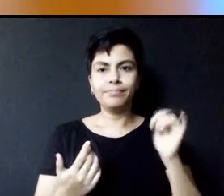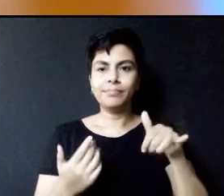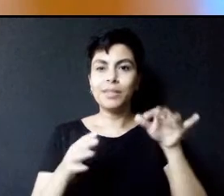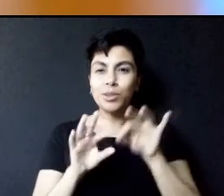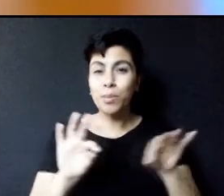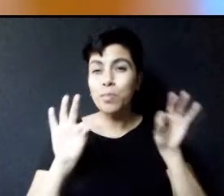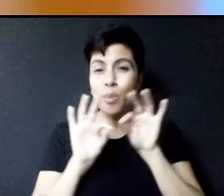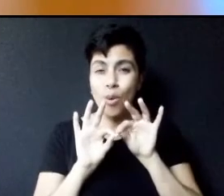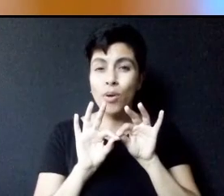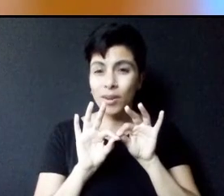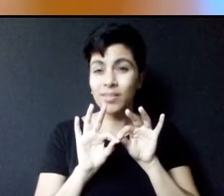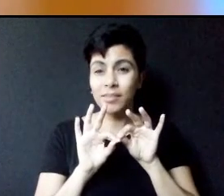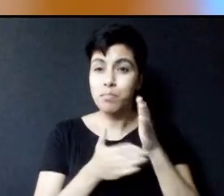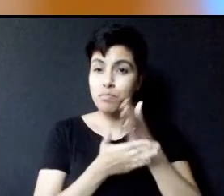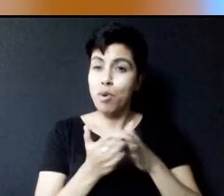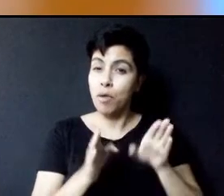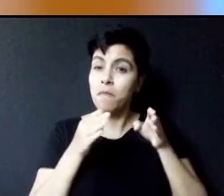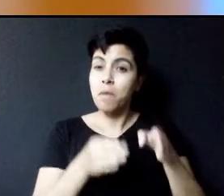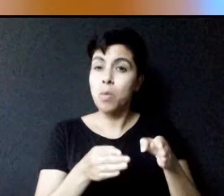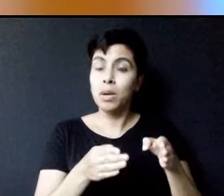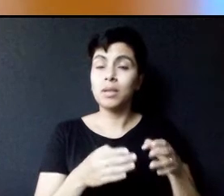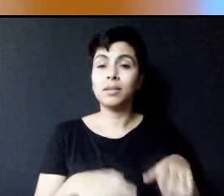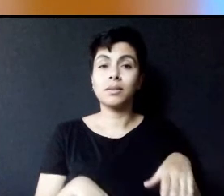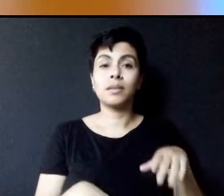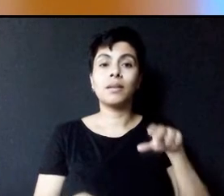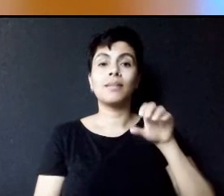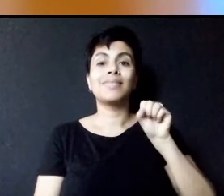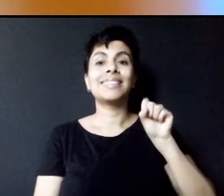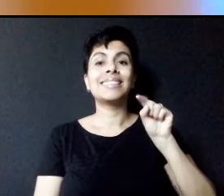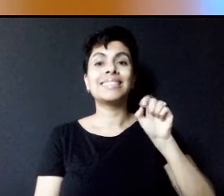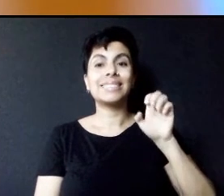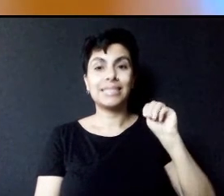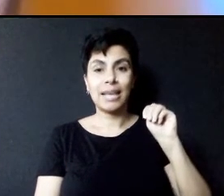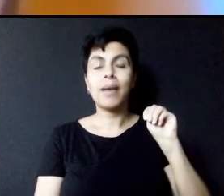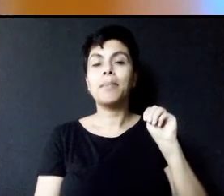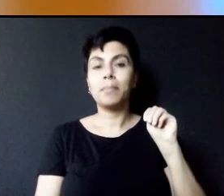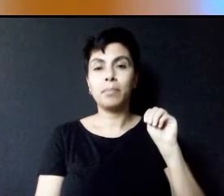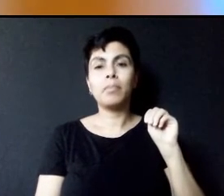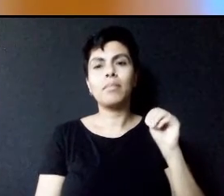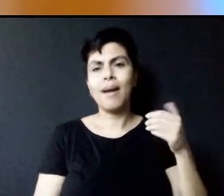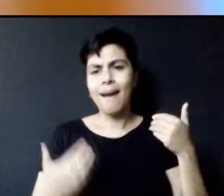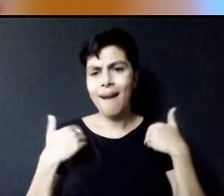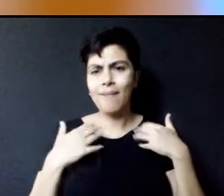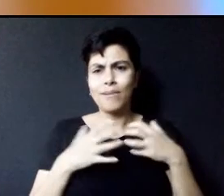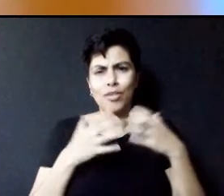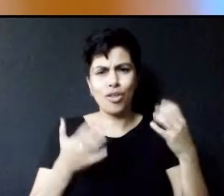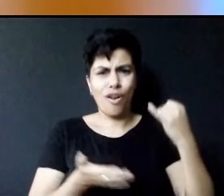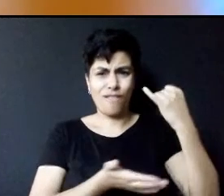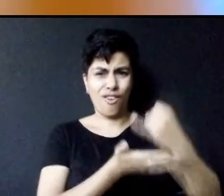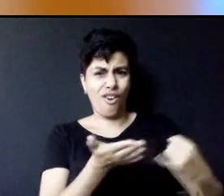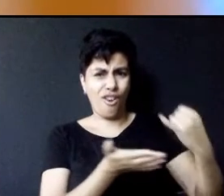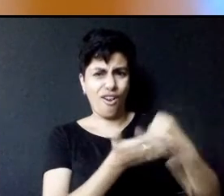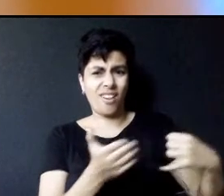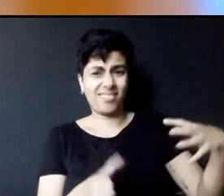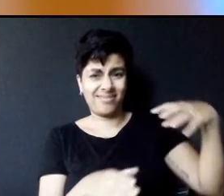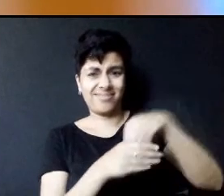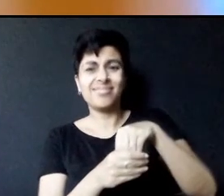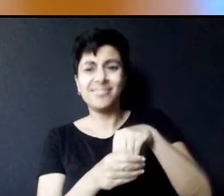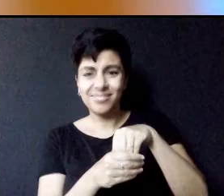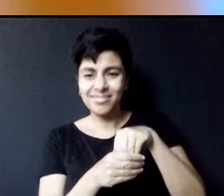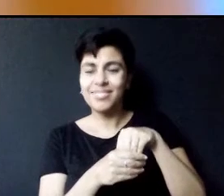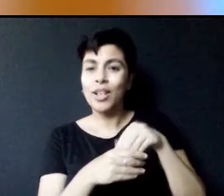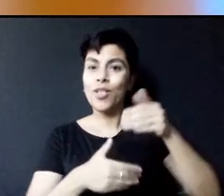important aspect to focus on. We feel like in STEM itself, there is actually a lot of art,